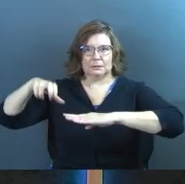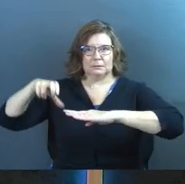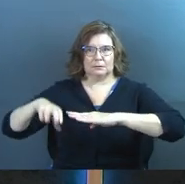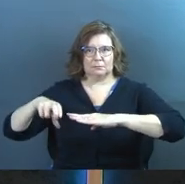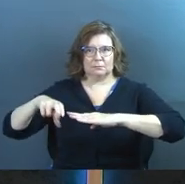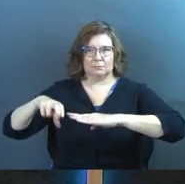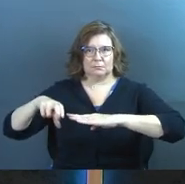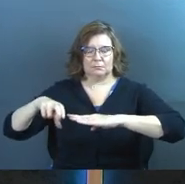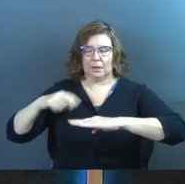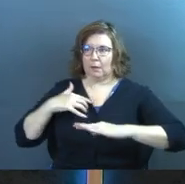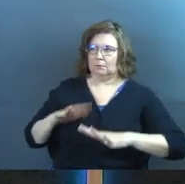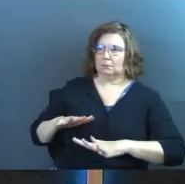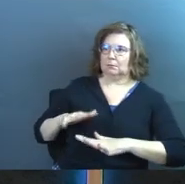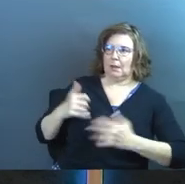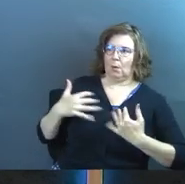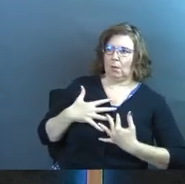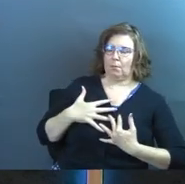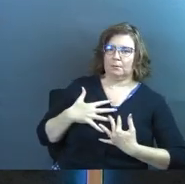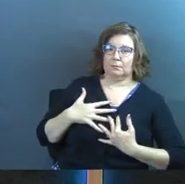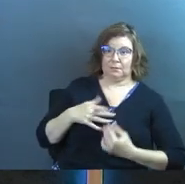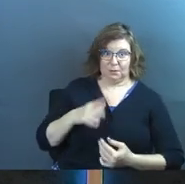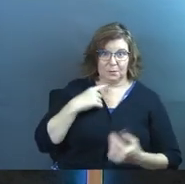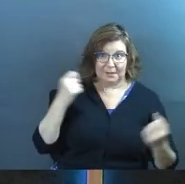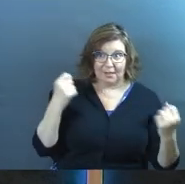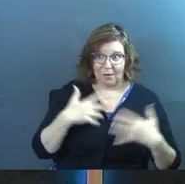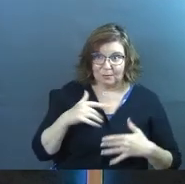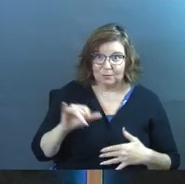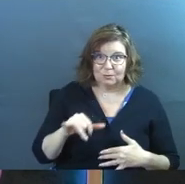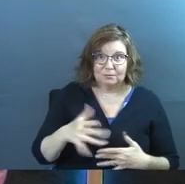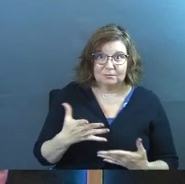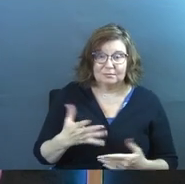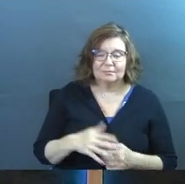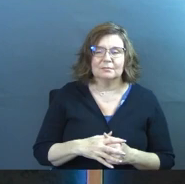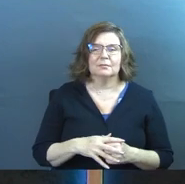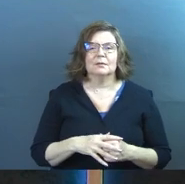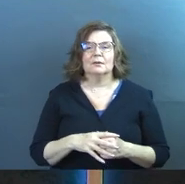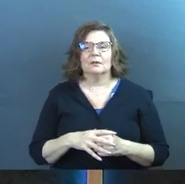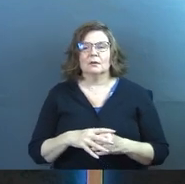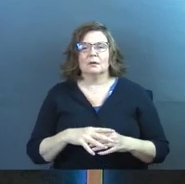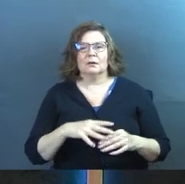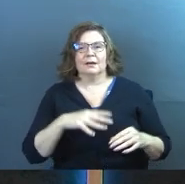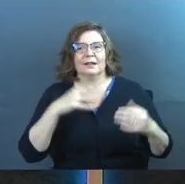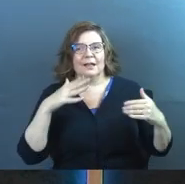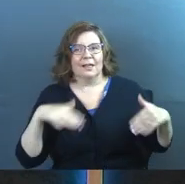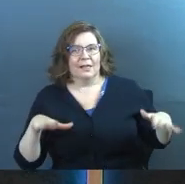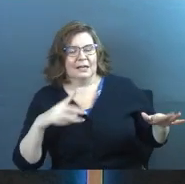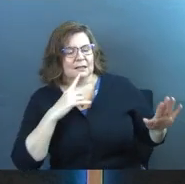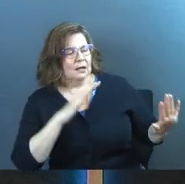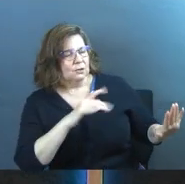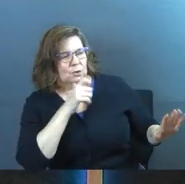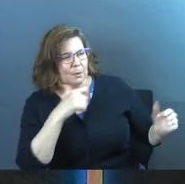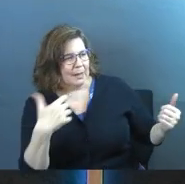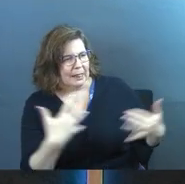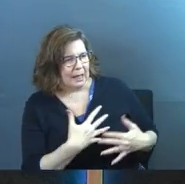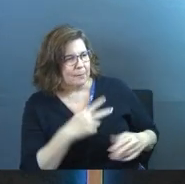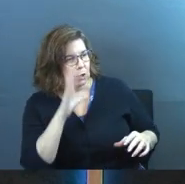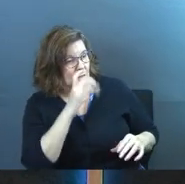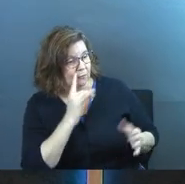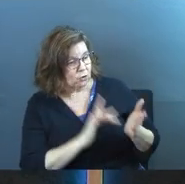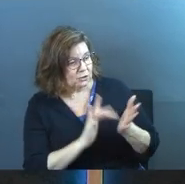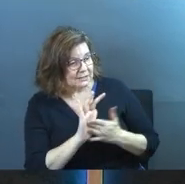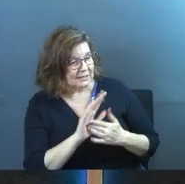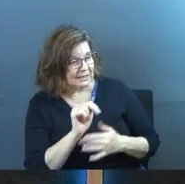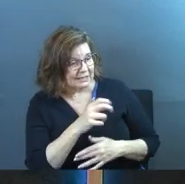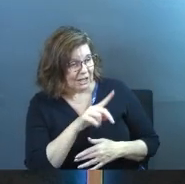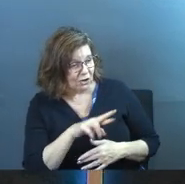were alarmed. Wouldn't you be alarmed? Verse 6, don't be alarmed, he said. You are looking for Jesus